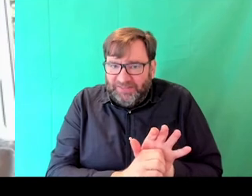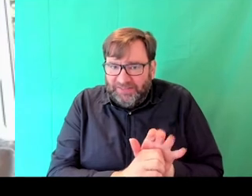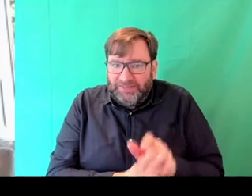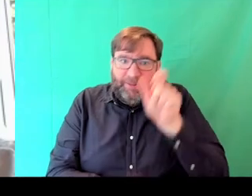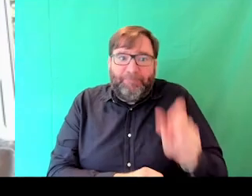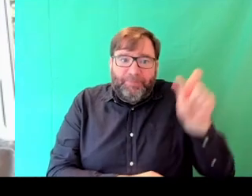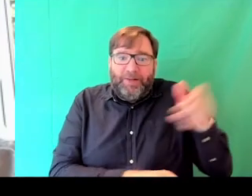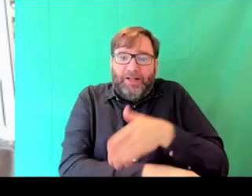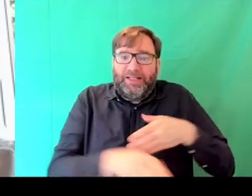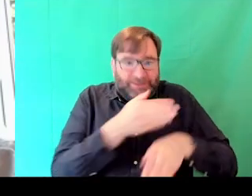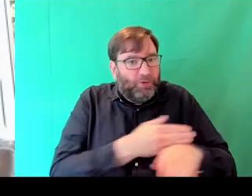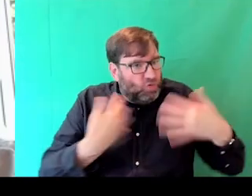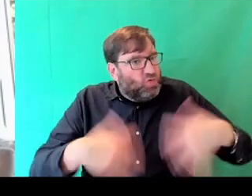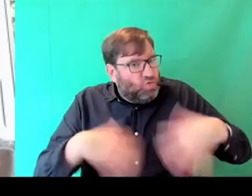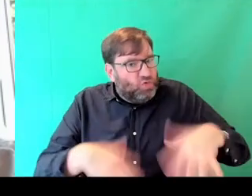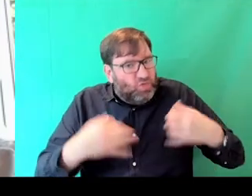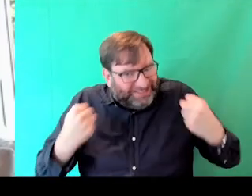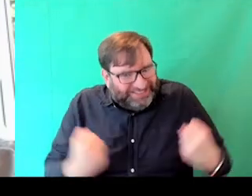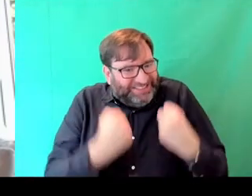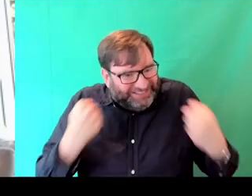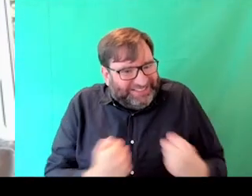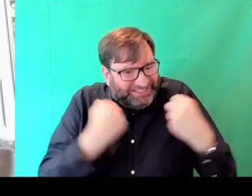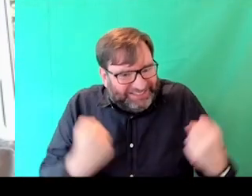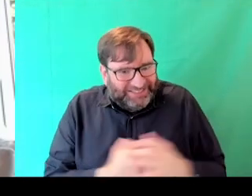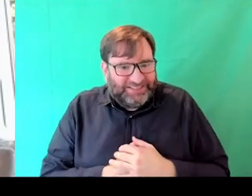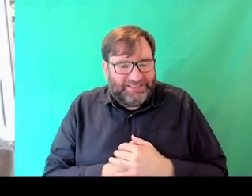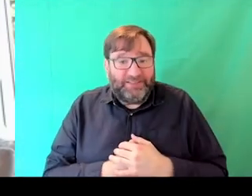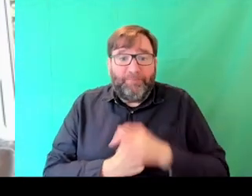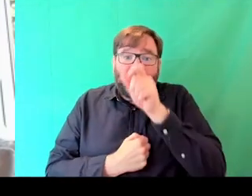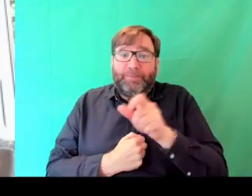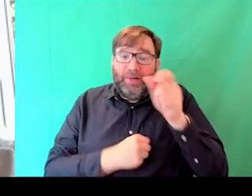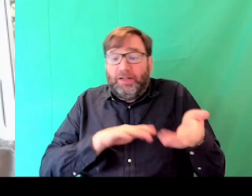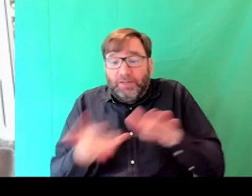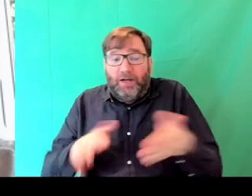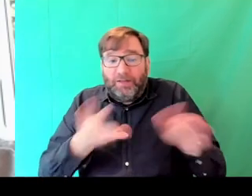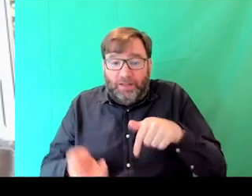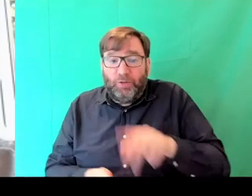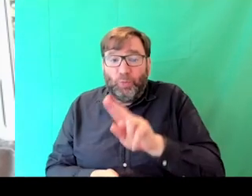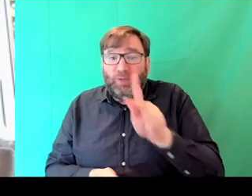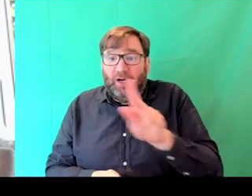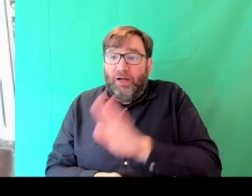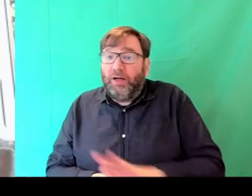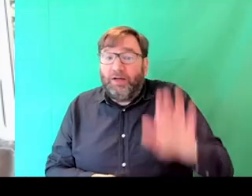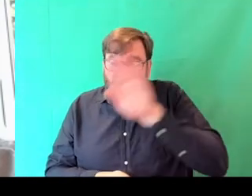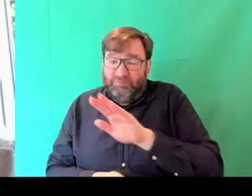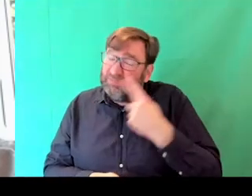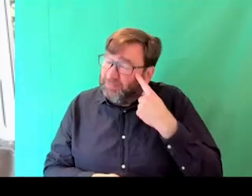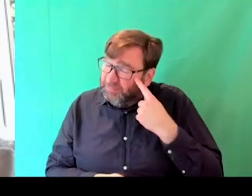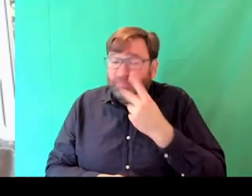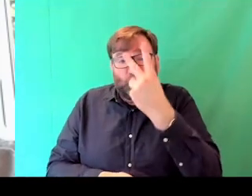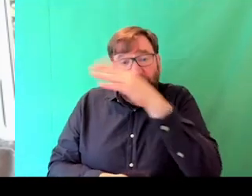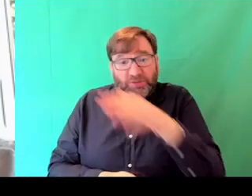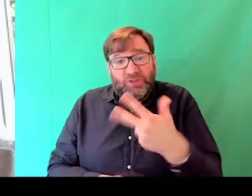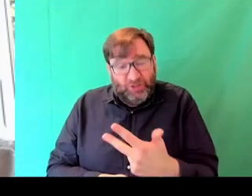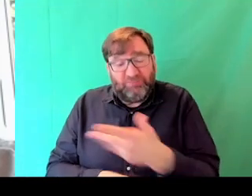employee or even a manager is like, I need to take a mental health day. You have to listen and not question